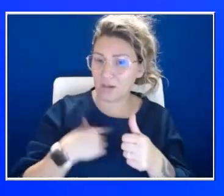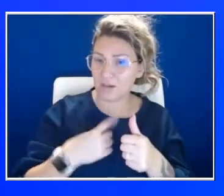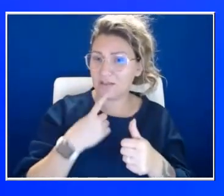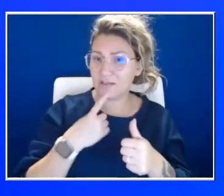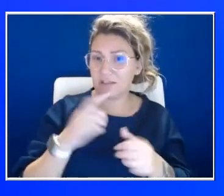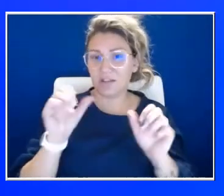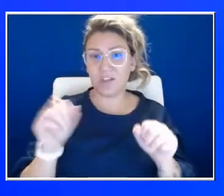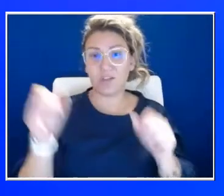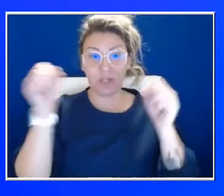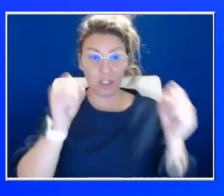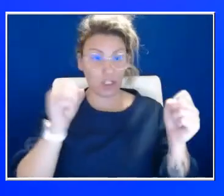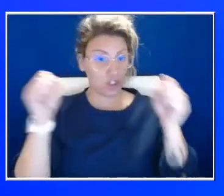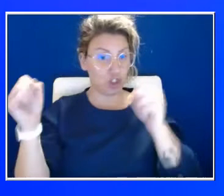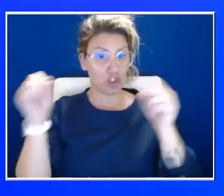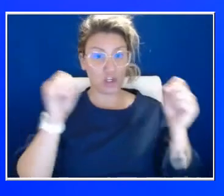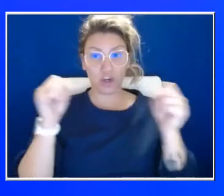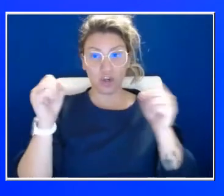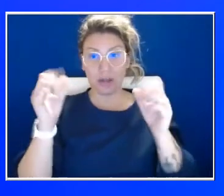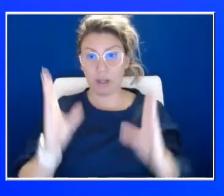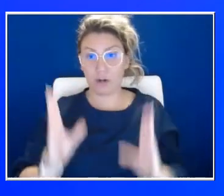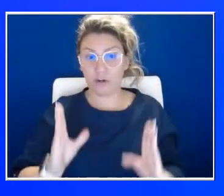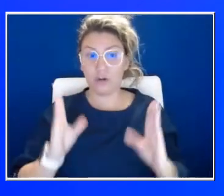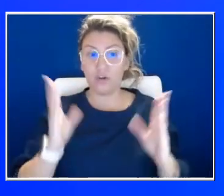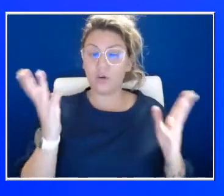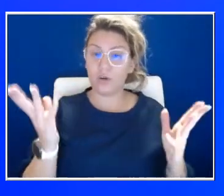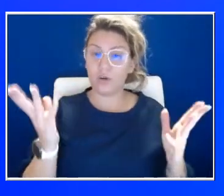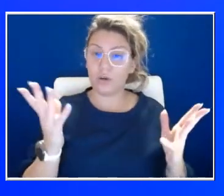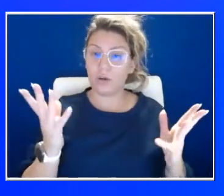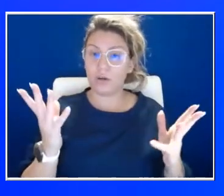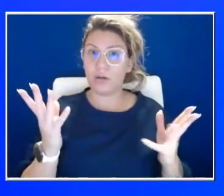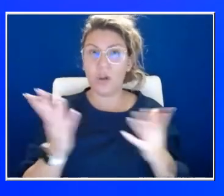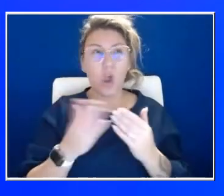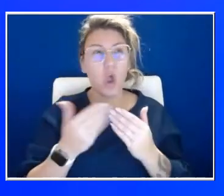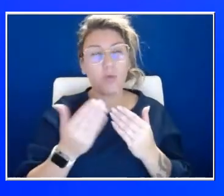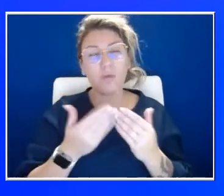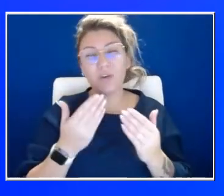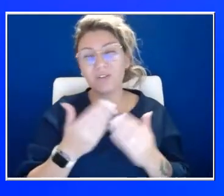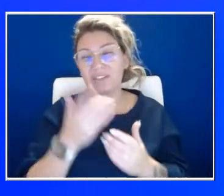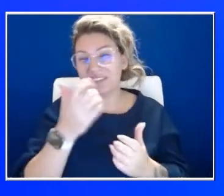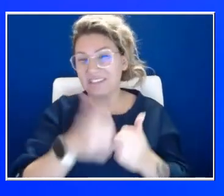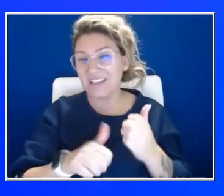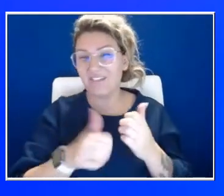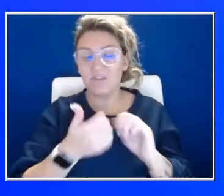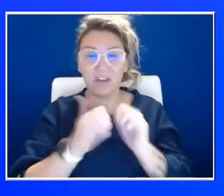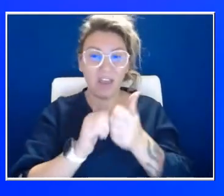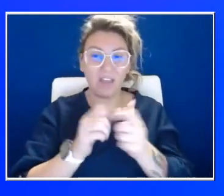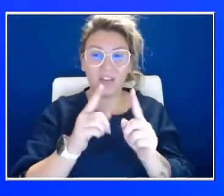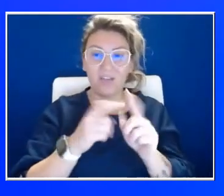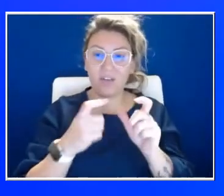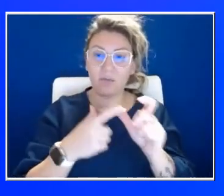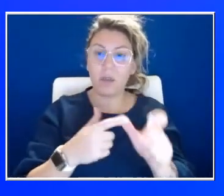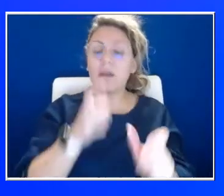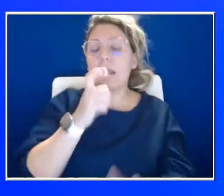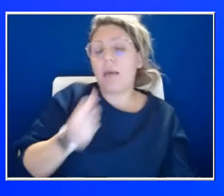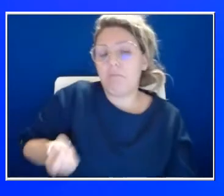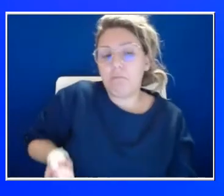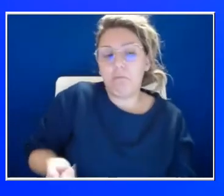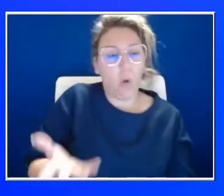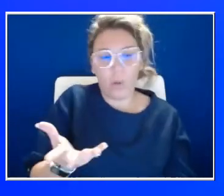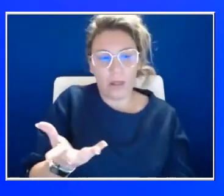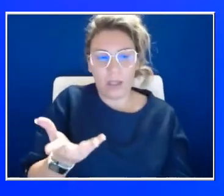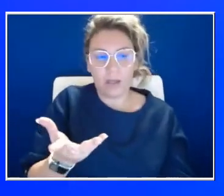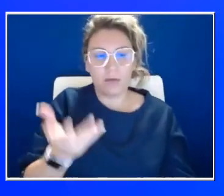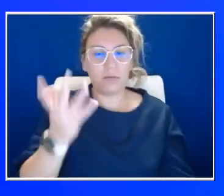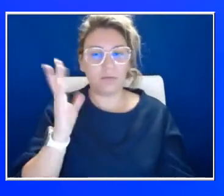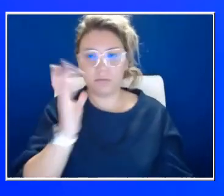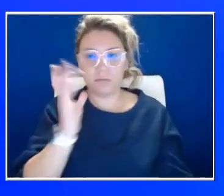cheerleader. I've had almost every athlete from track and field, not bowling yet. I haven't had a bowling concussion, but I